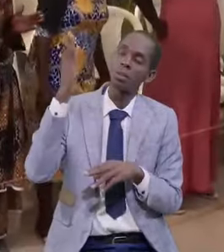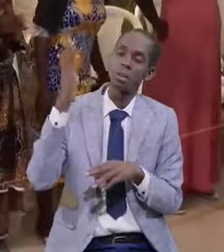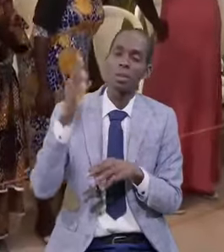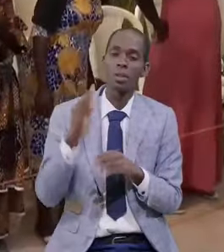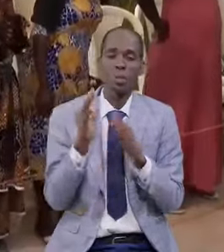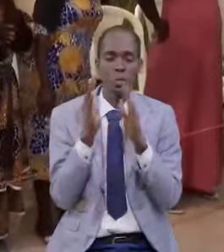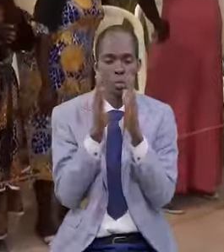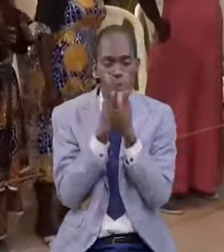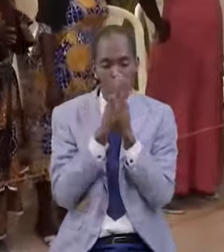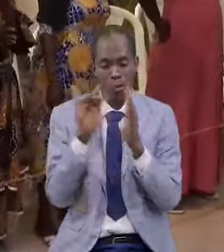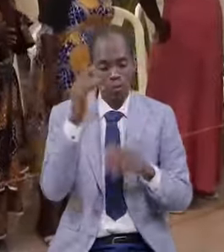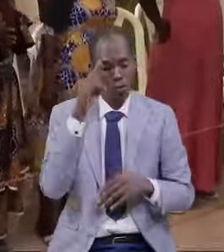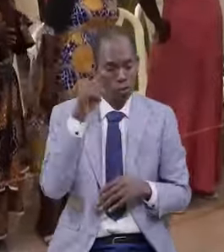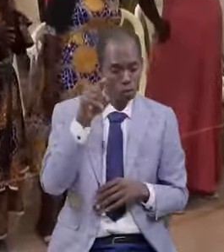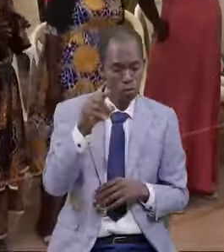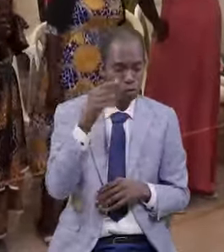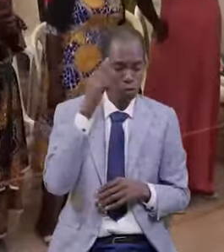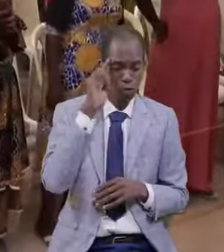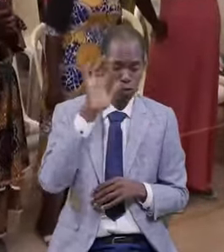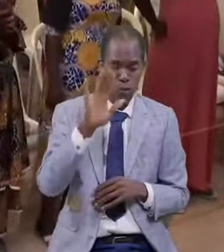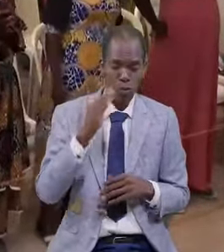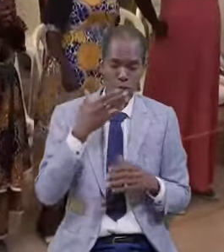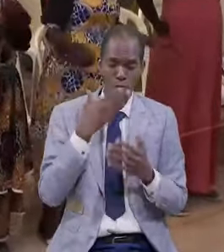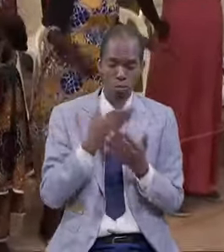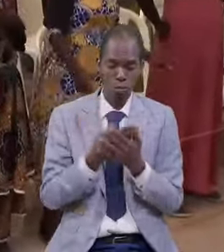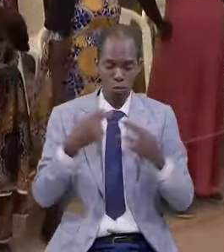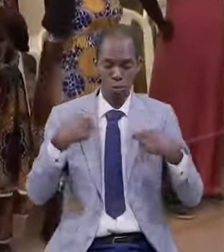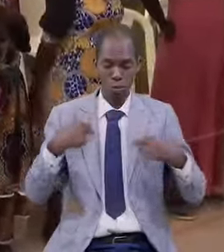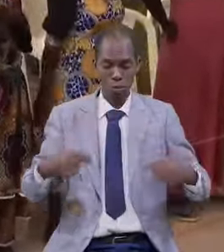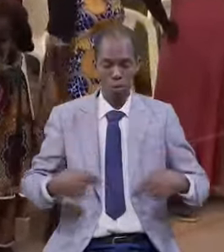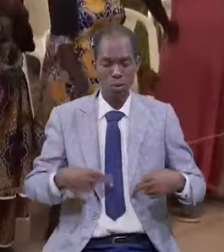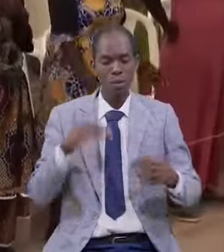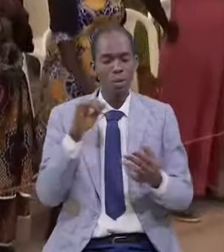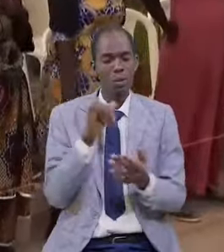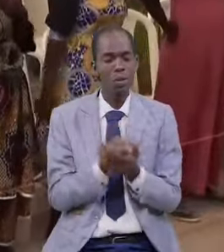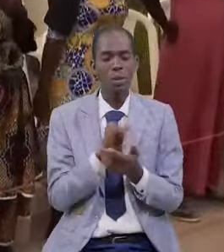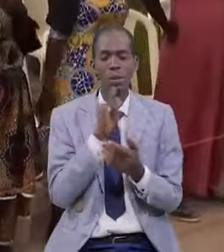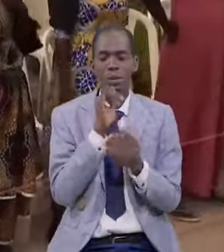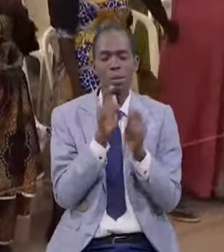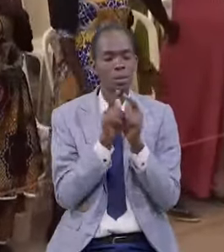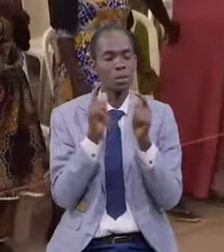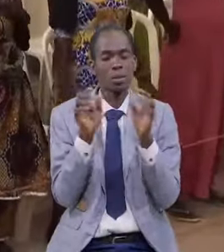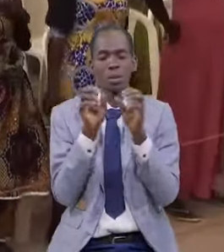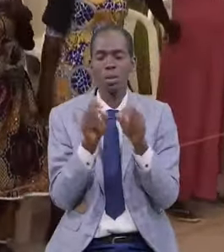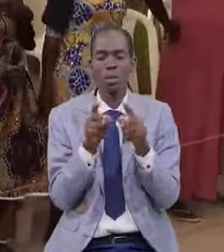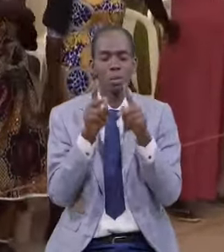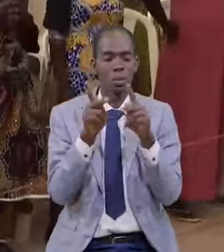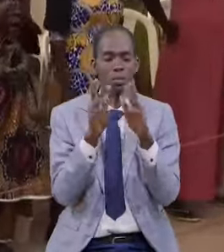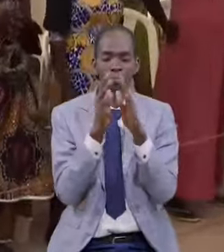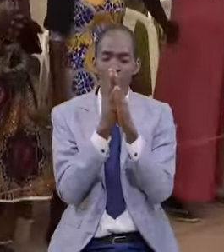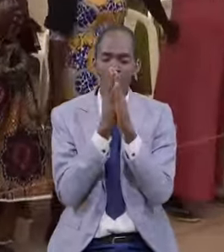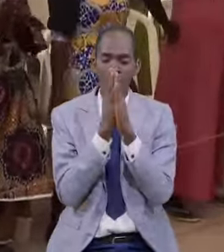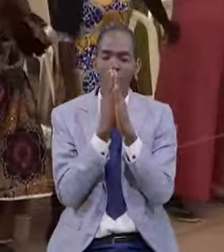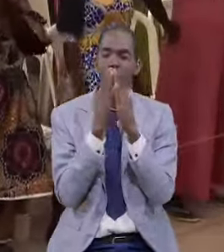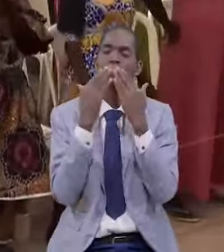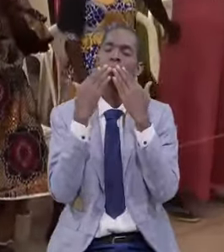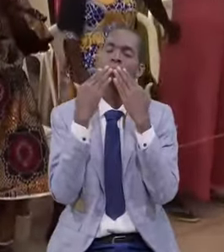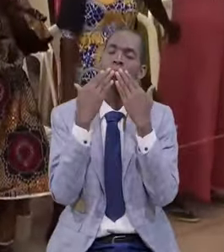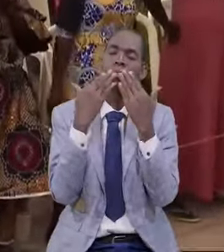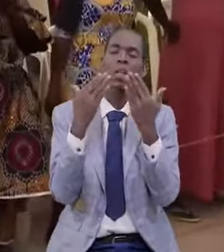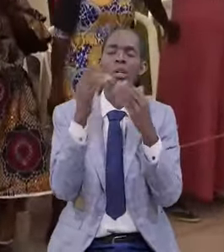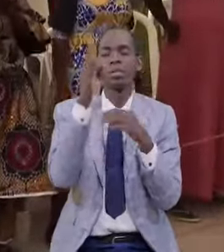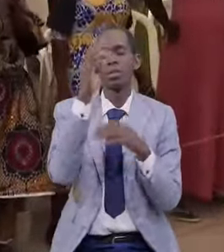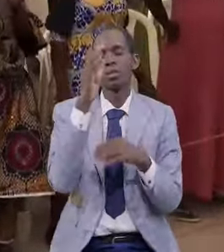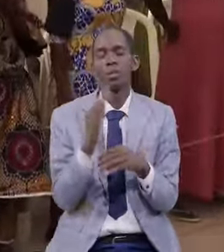privilege oh what a privilege oh what a privilege oh what a privilege to be a believer